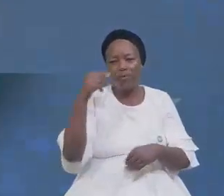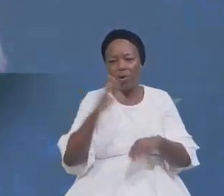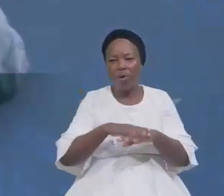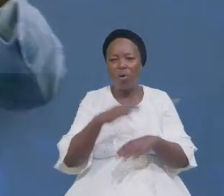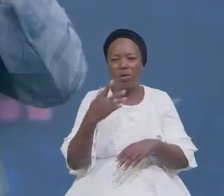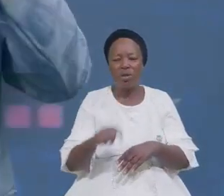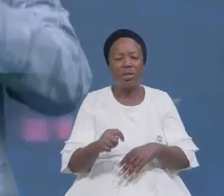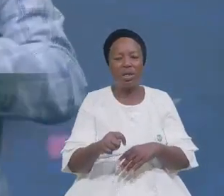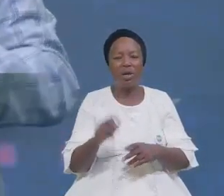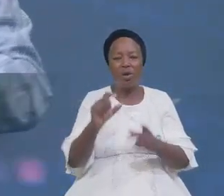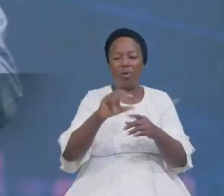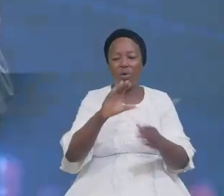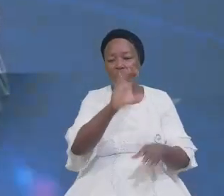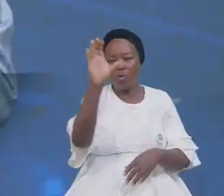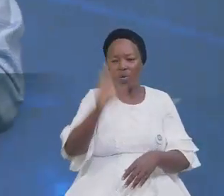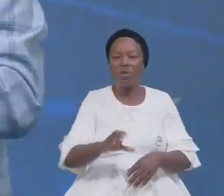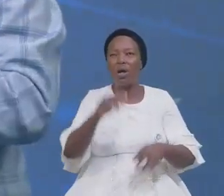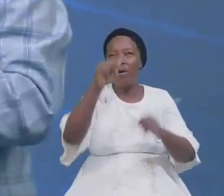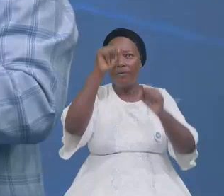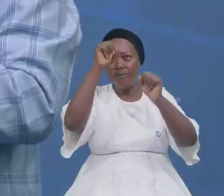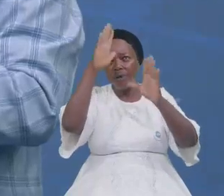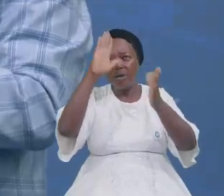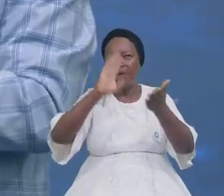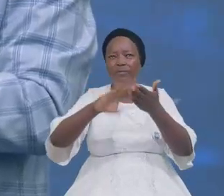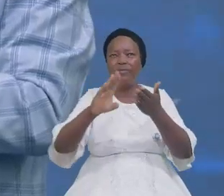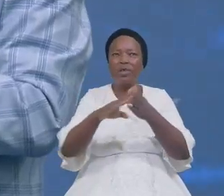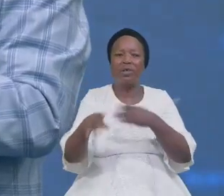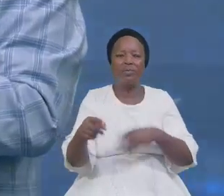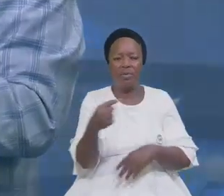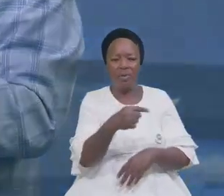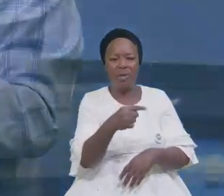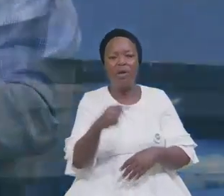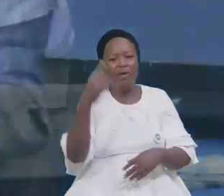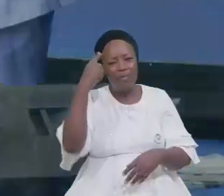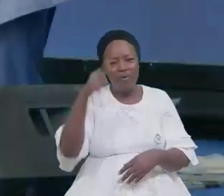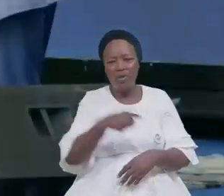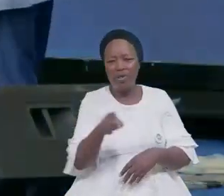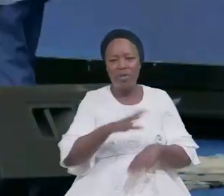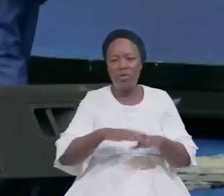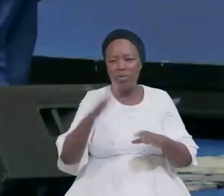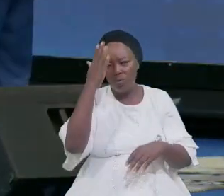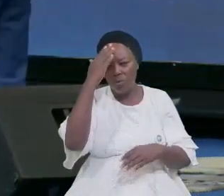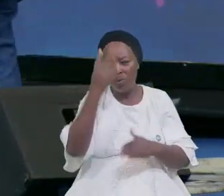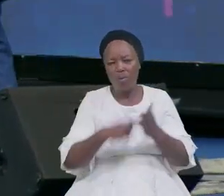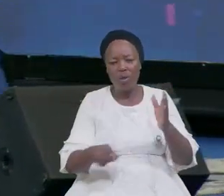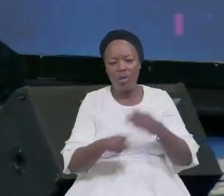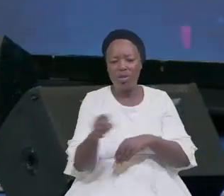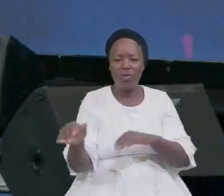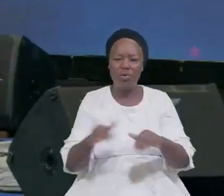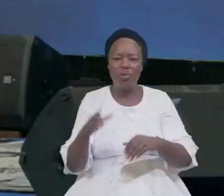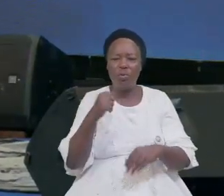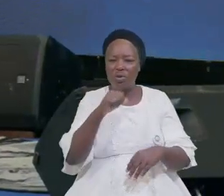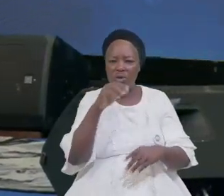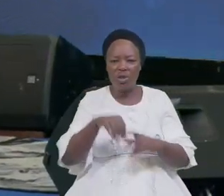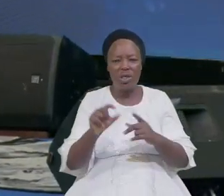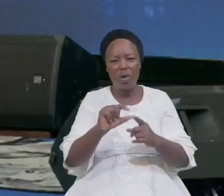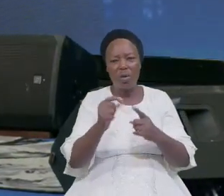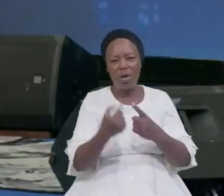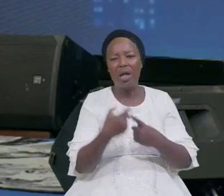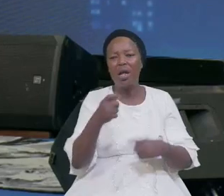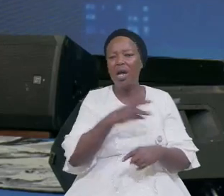Father, forgive them, they know not what they do, it was not in a corner. And